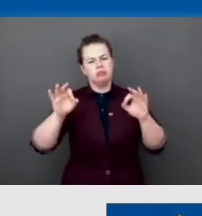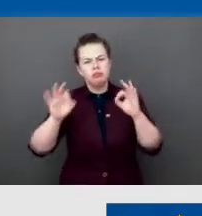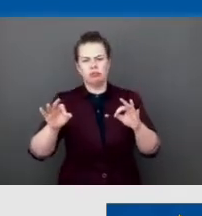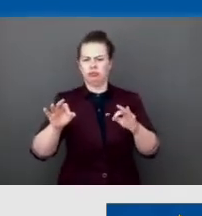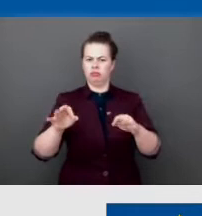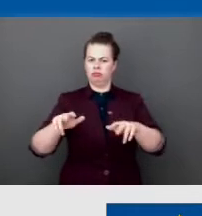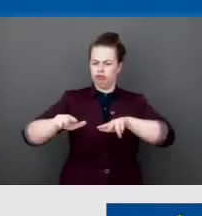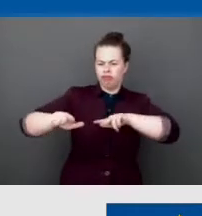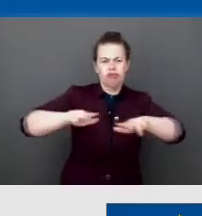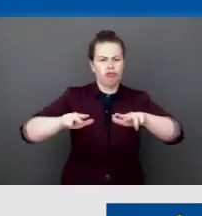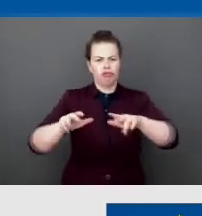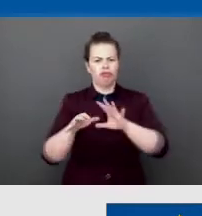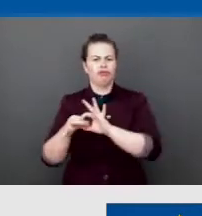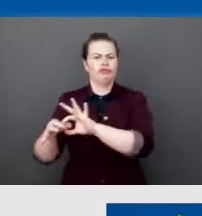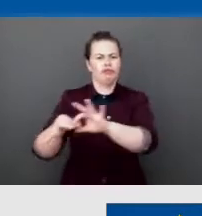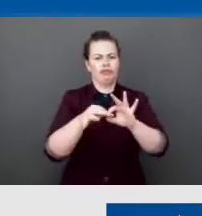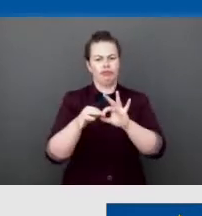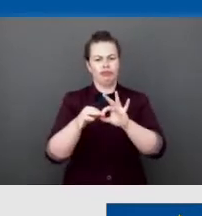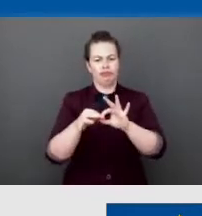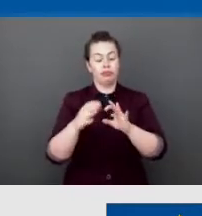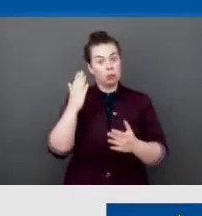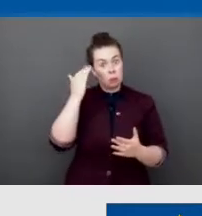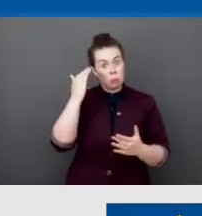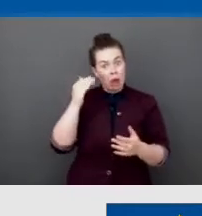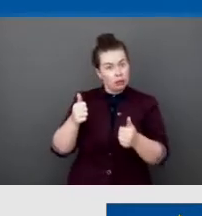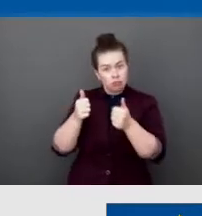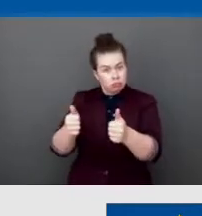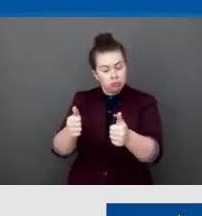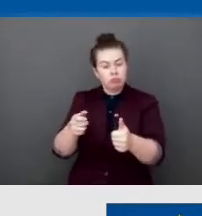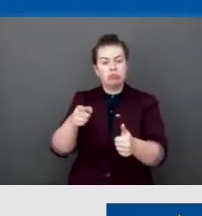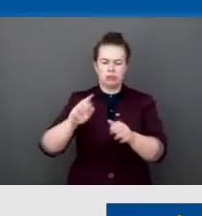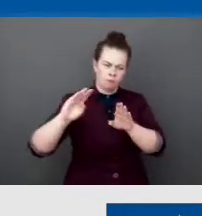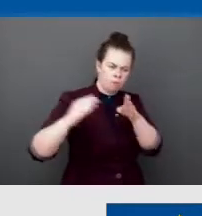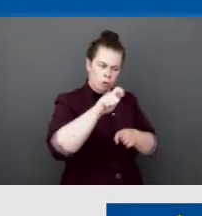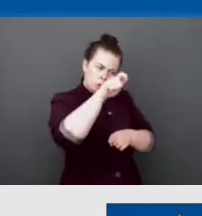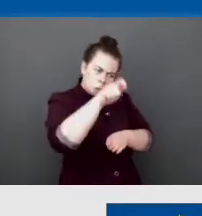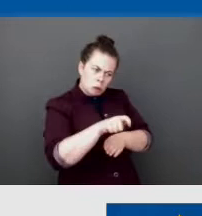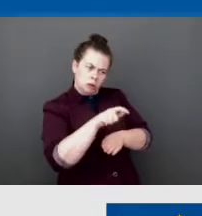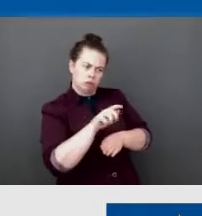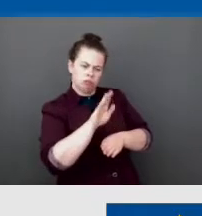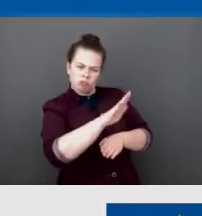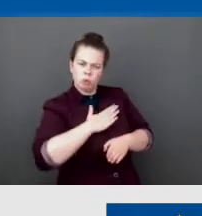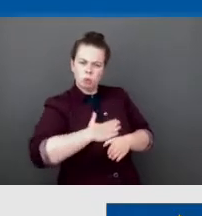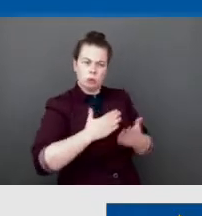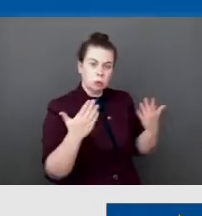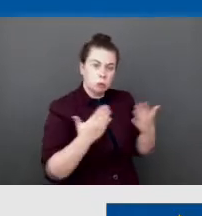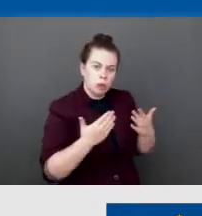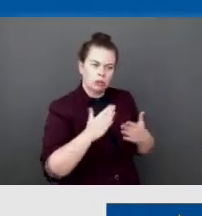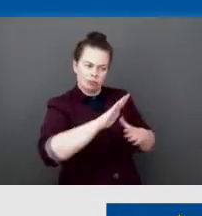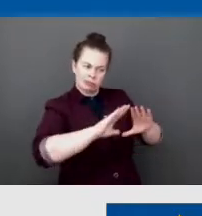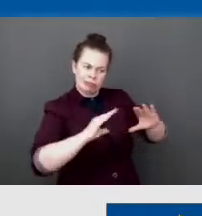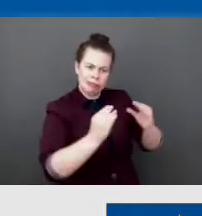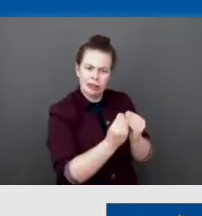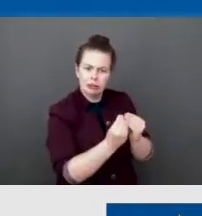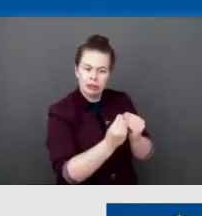providing care upon request and with little coordination. The key success factors are patient-centered care on